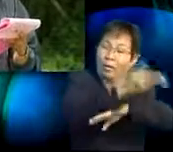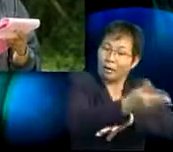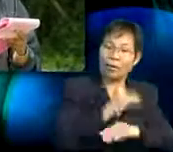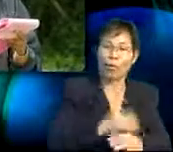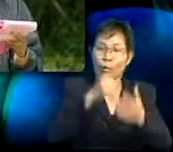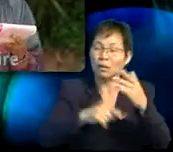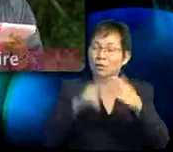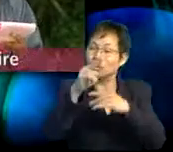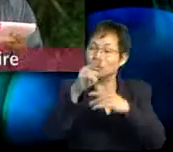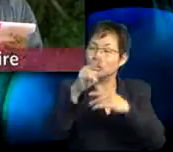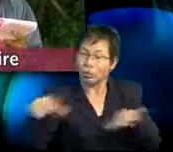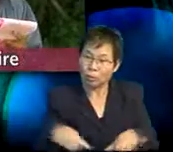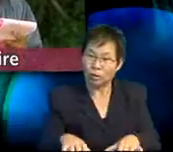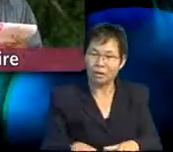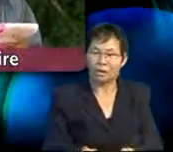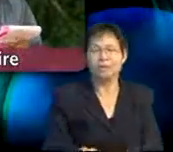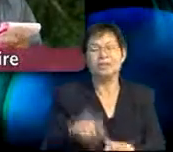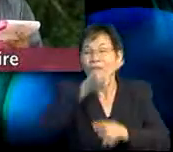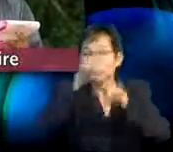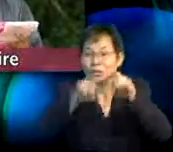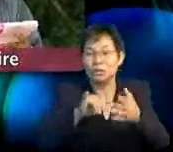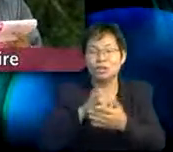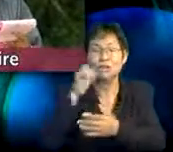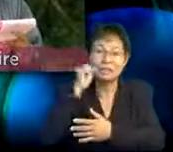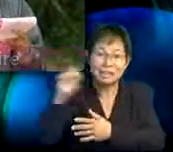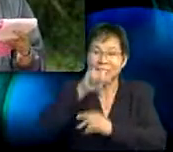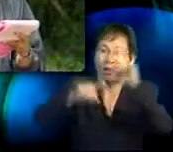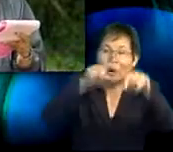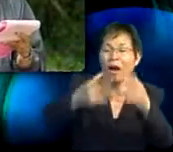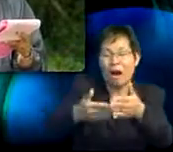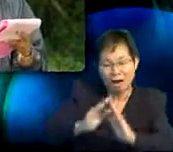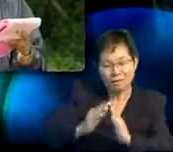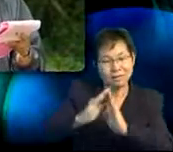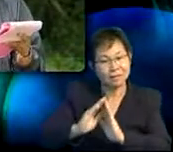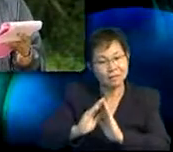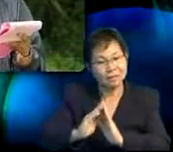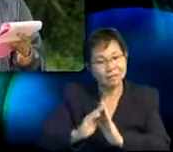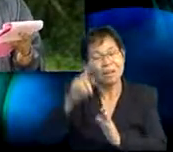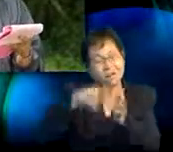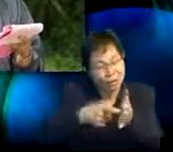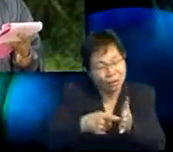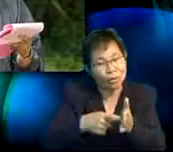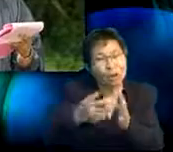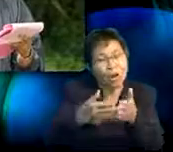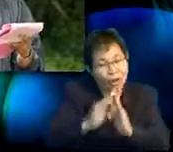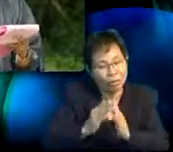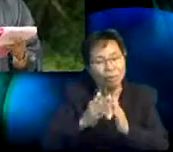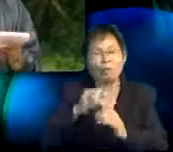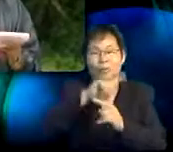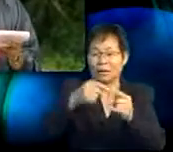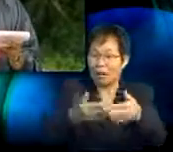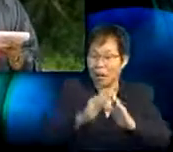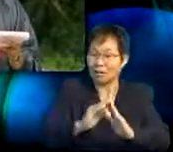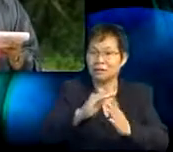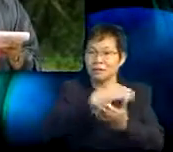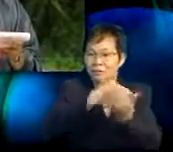doing? She was inquiring, asking. We inquire when we ask someone for information. Let's